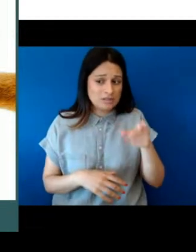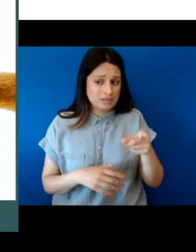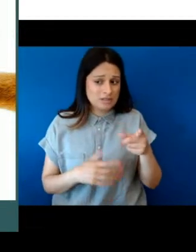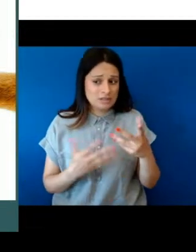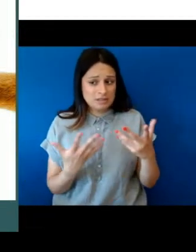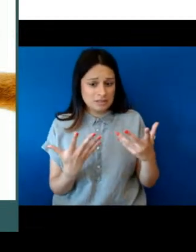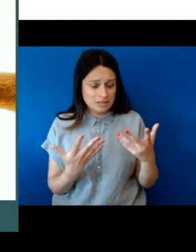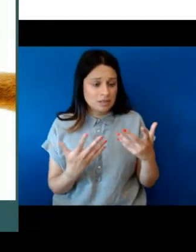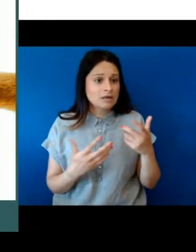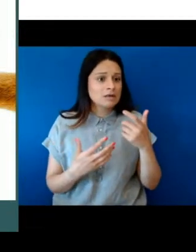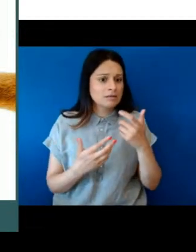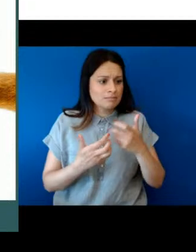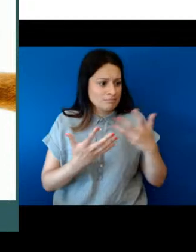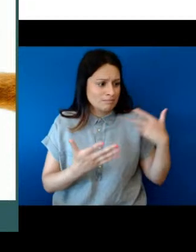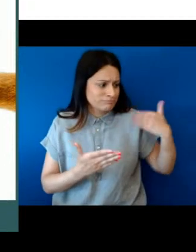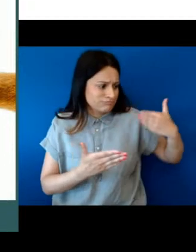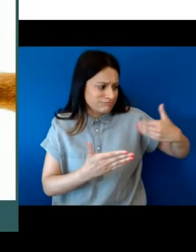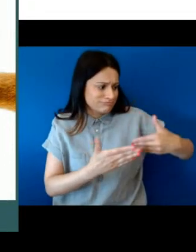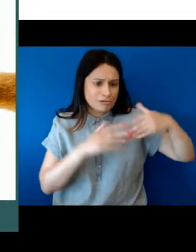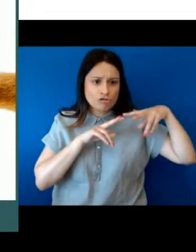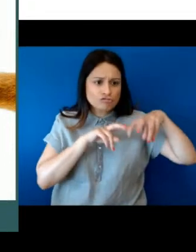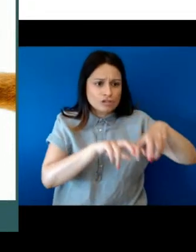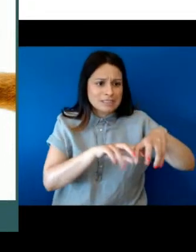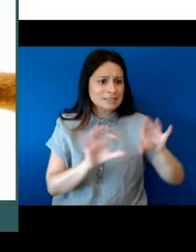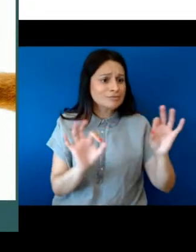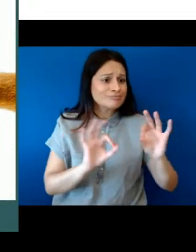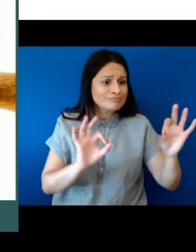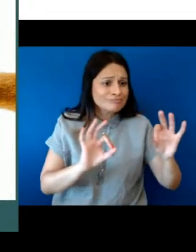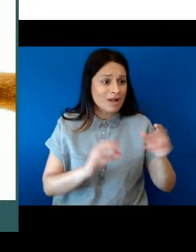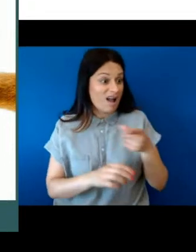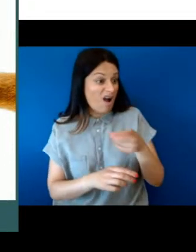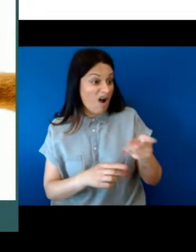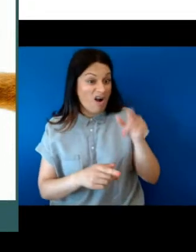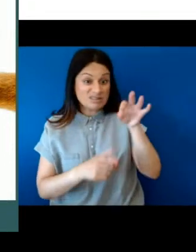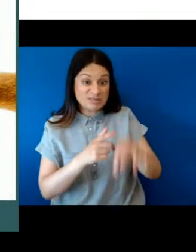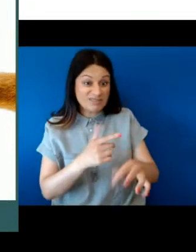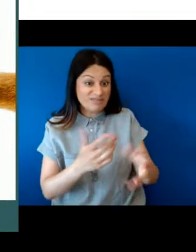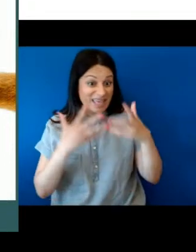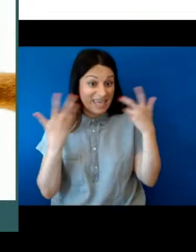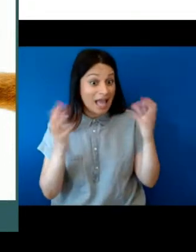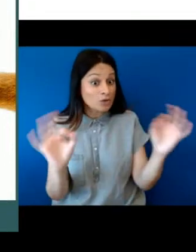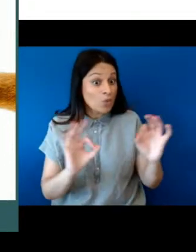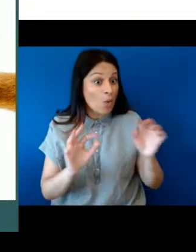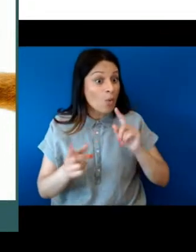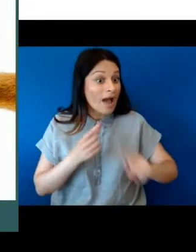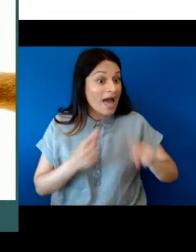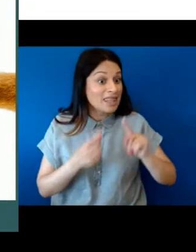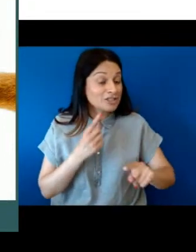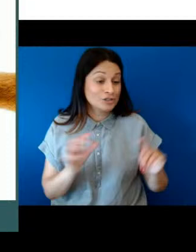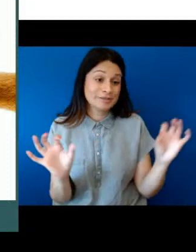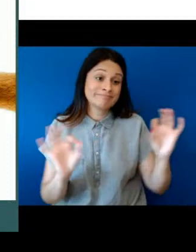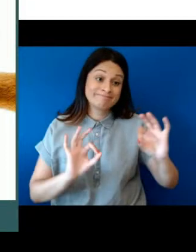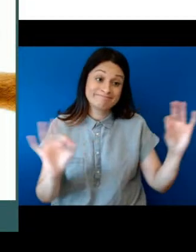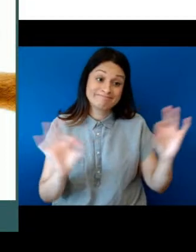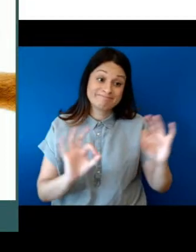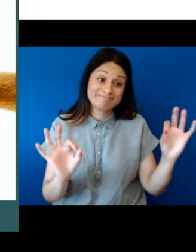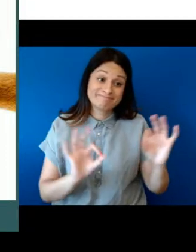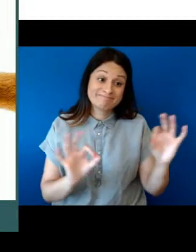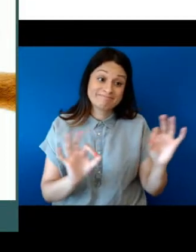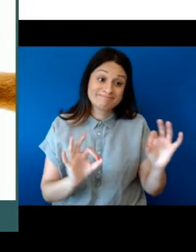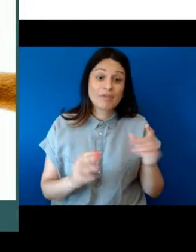this, there's no truly hypoallergenic breeds of cats. So it's wrong to just